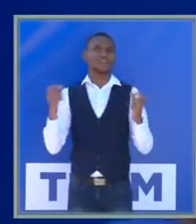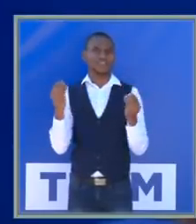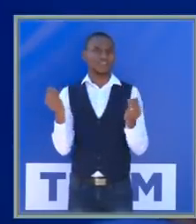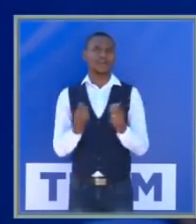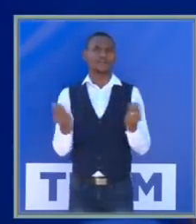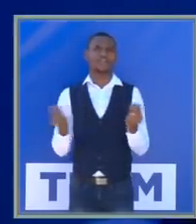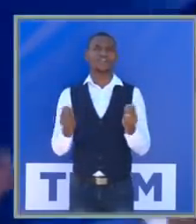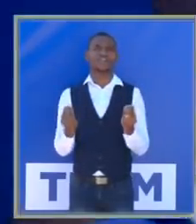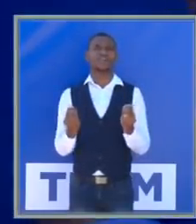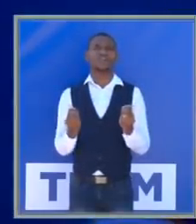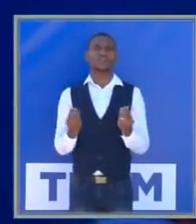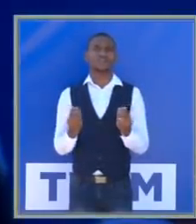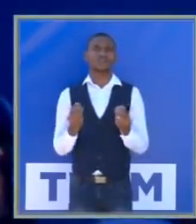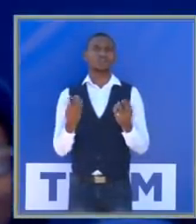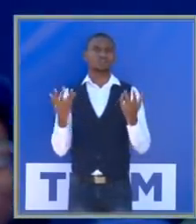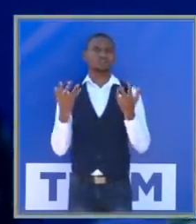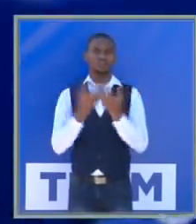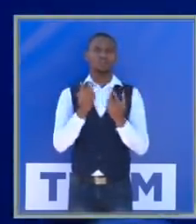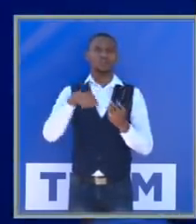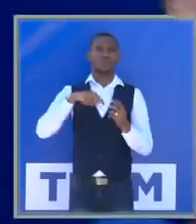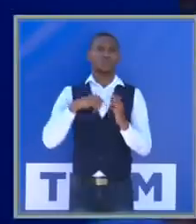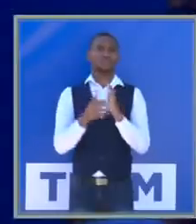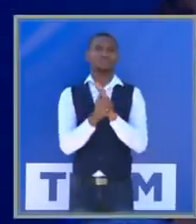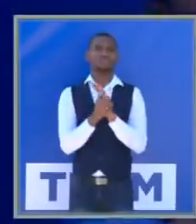something fitted to our talents.